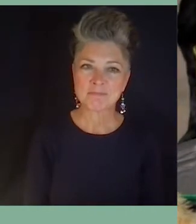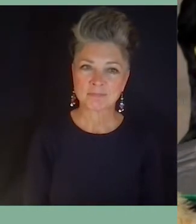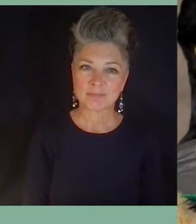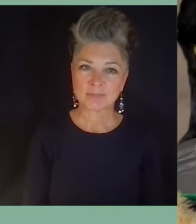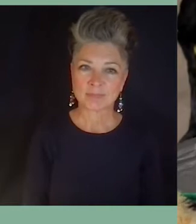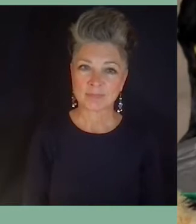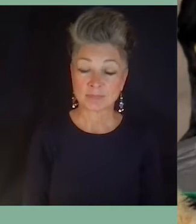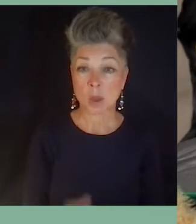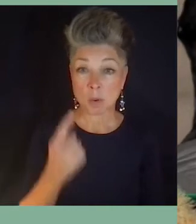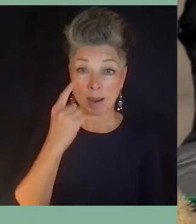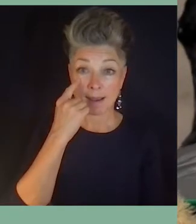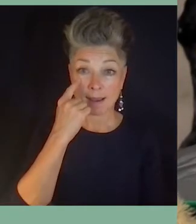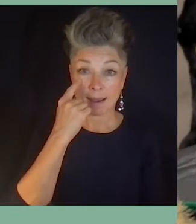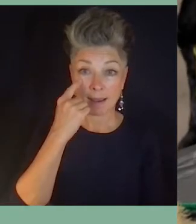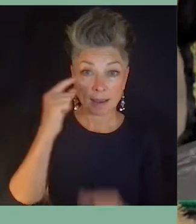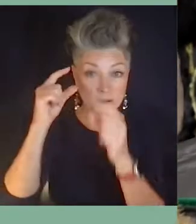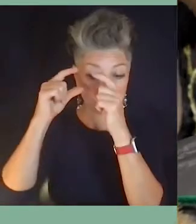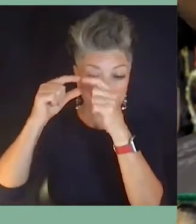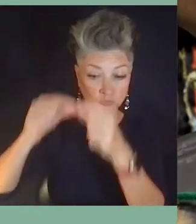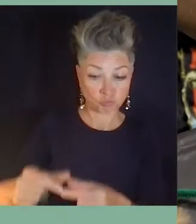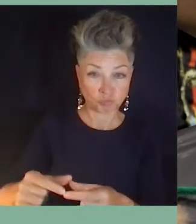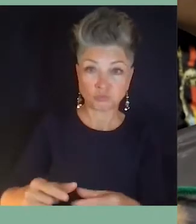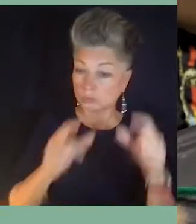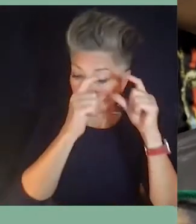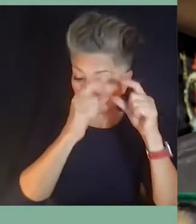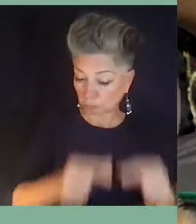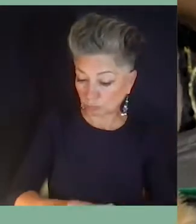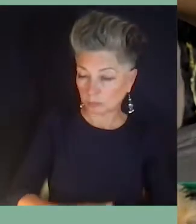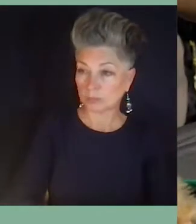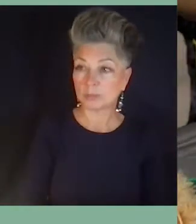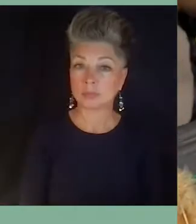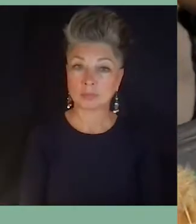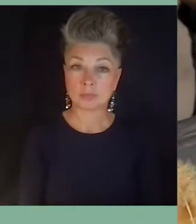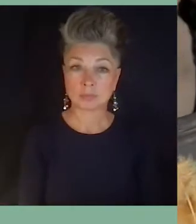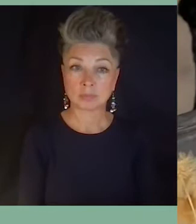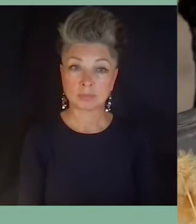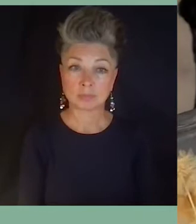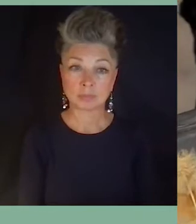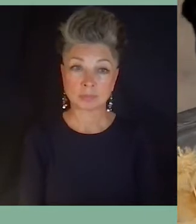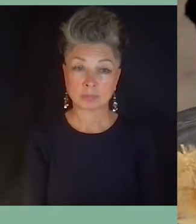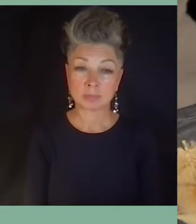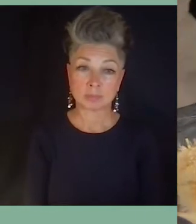And this is the eye that we're going to put on here.